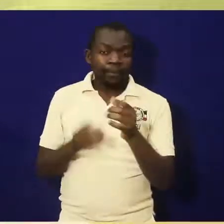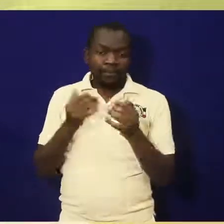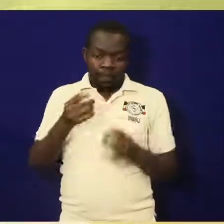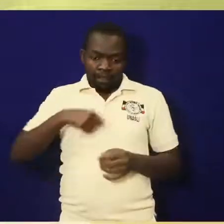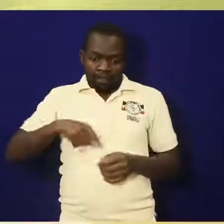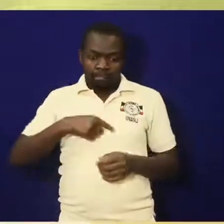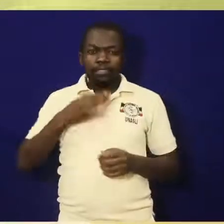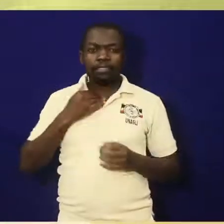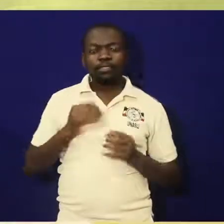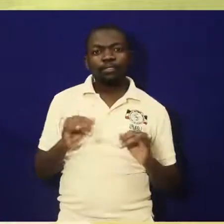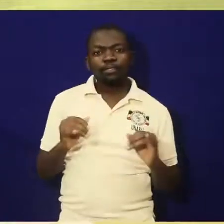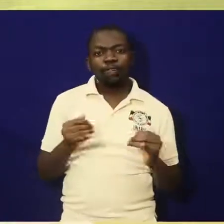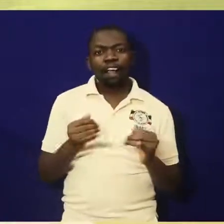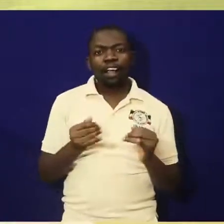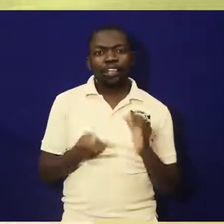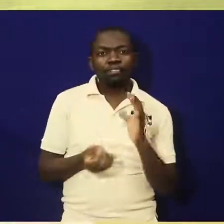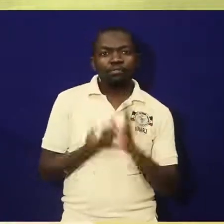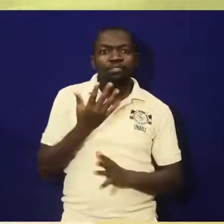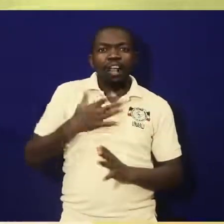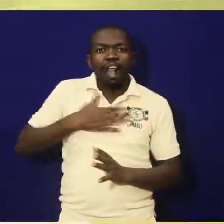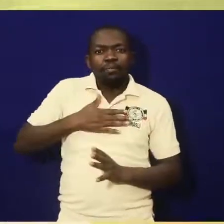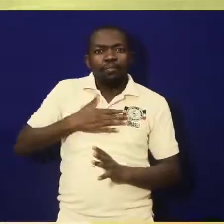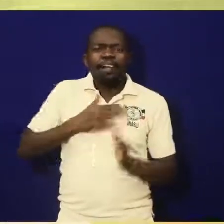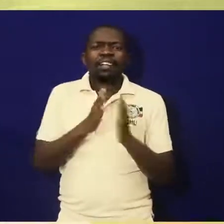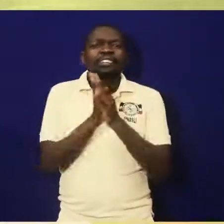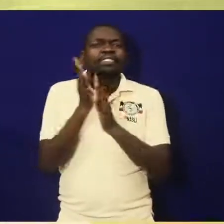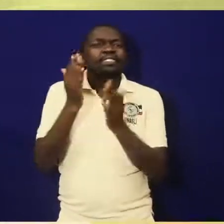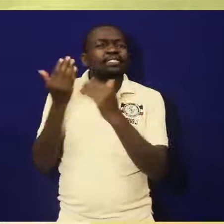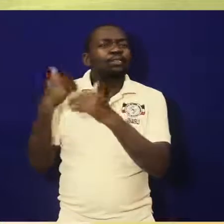try to make our own definition of history.